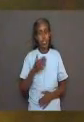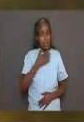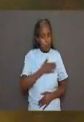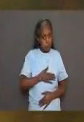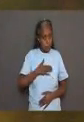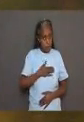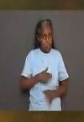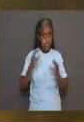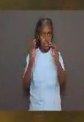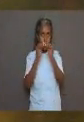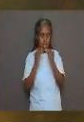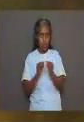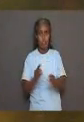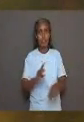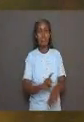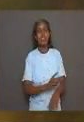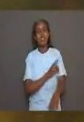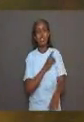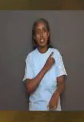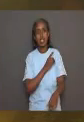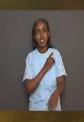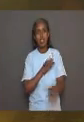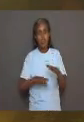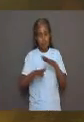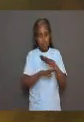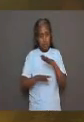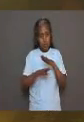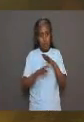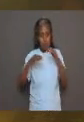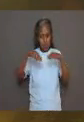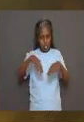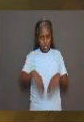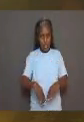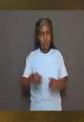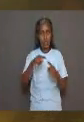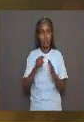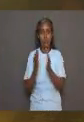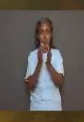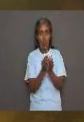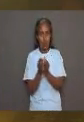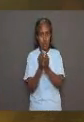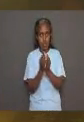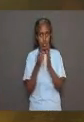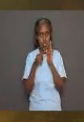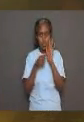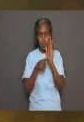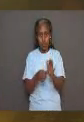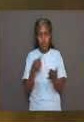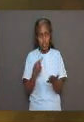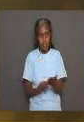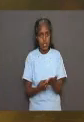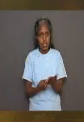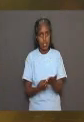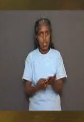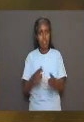Please calculate the distance from the bottom of the cliff to the boat, shown here